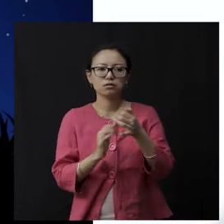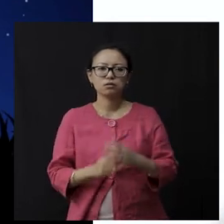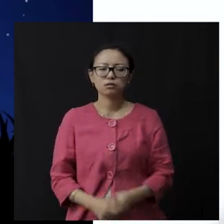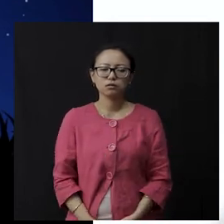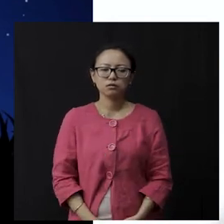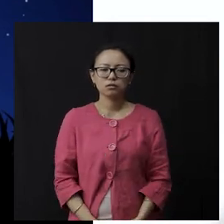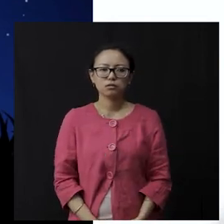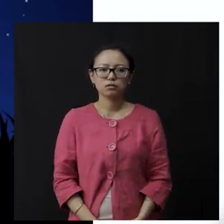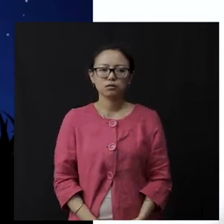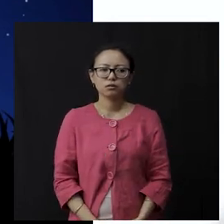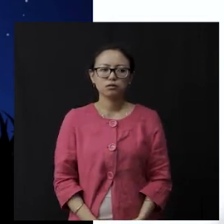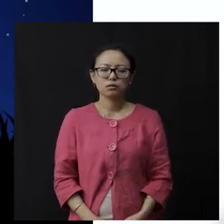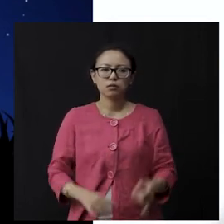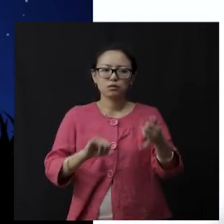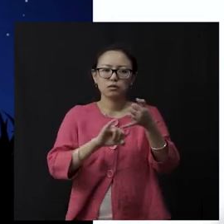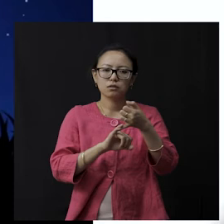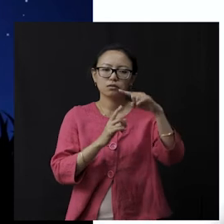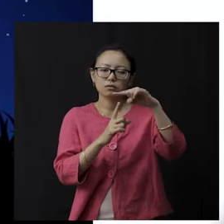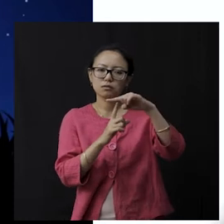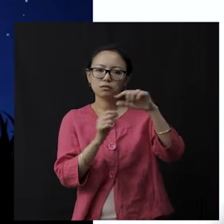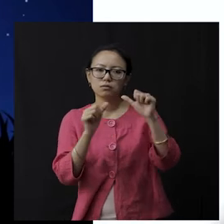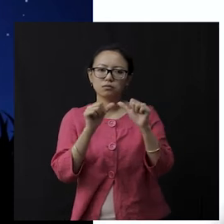S-T-A-R-S. Stars. Once more.